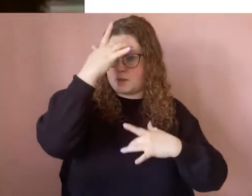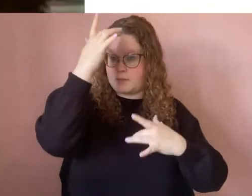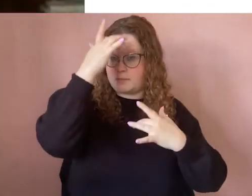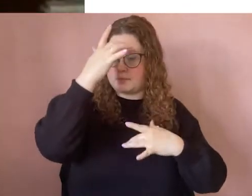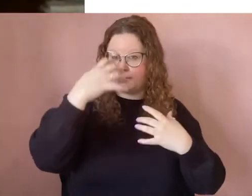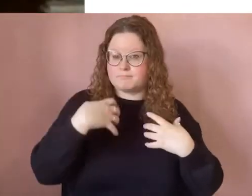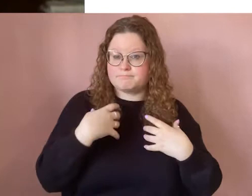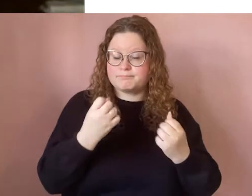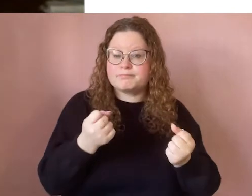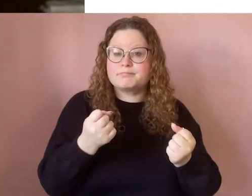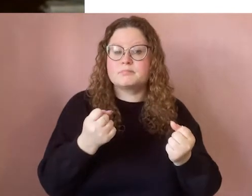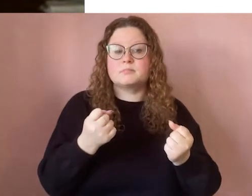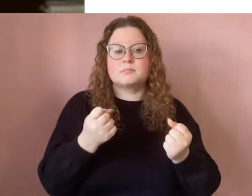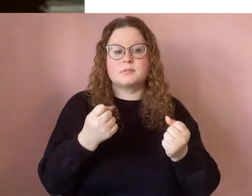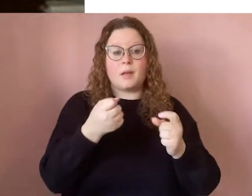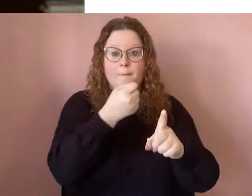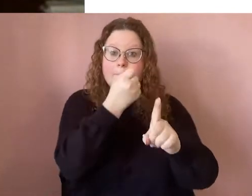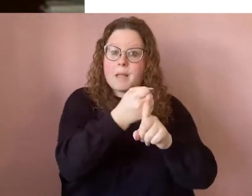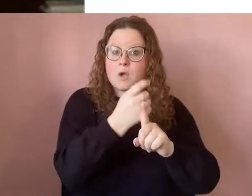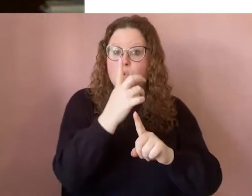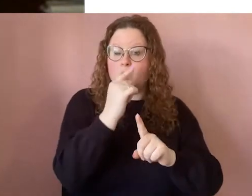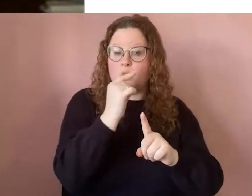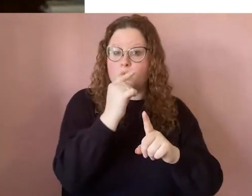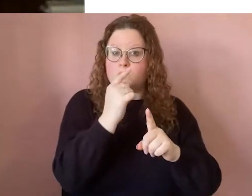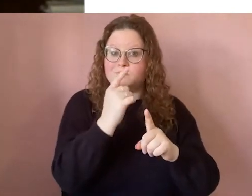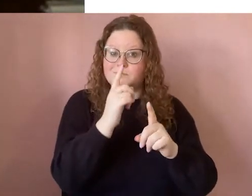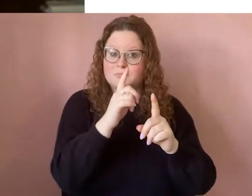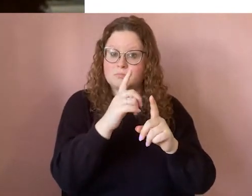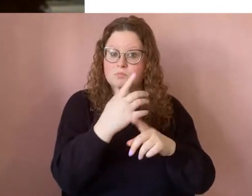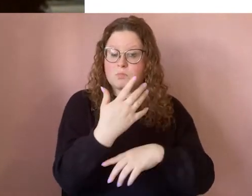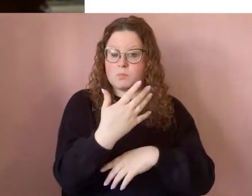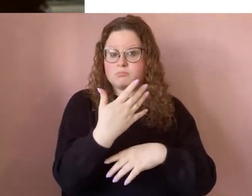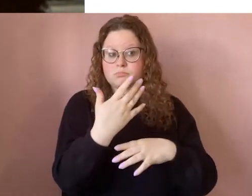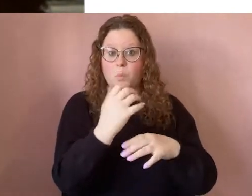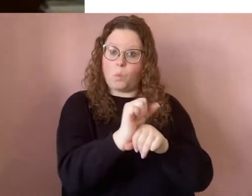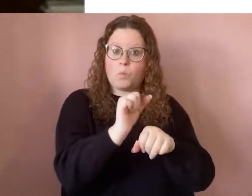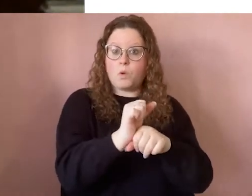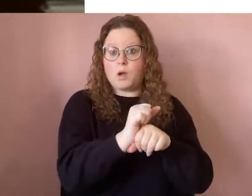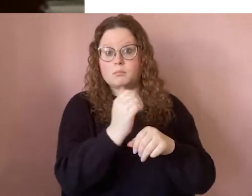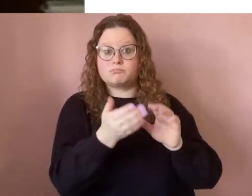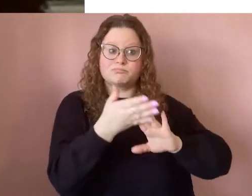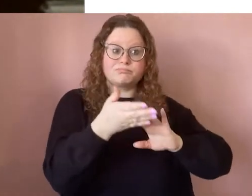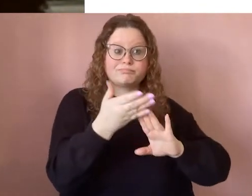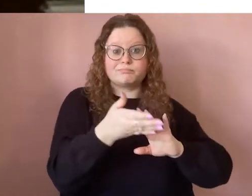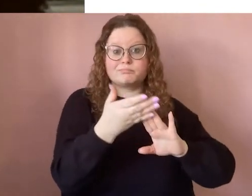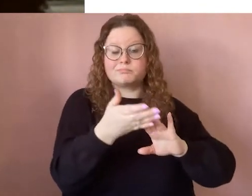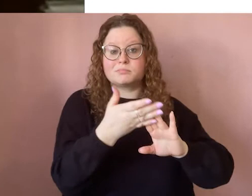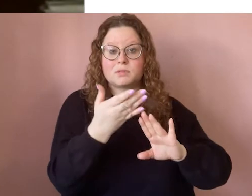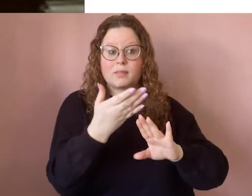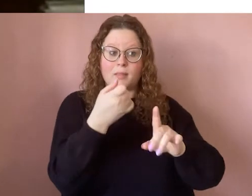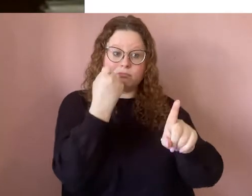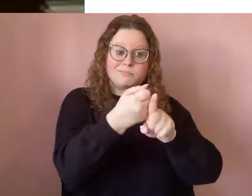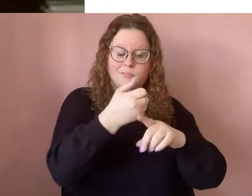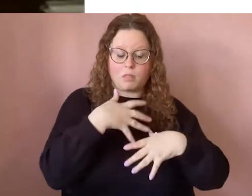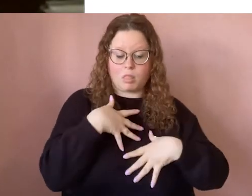prime years of work, and thus the heavy impact on the economy and on businesses, and the